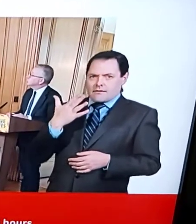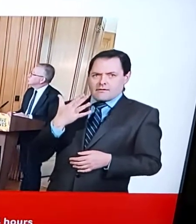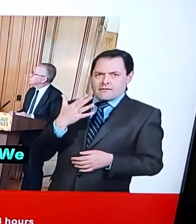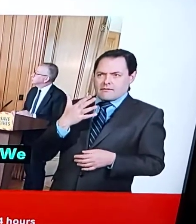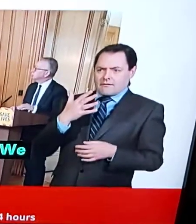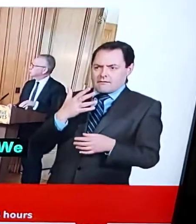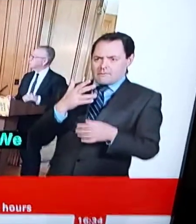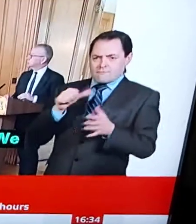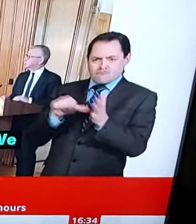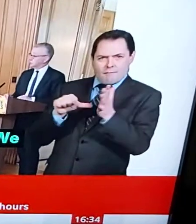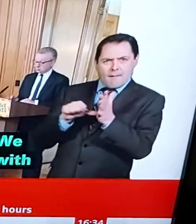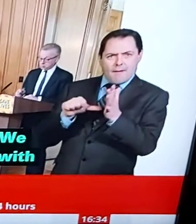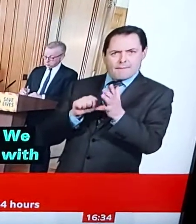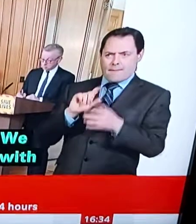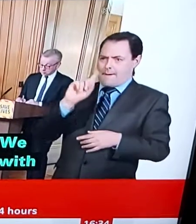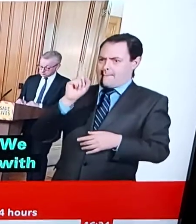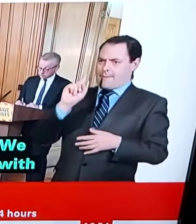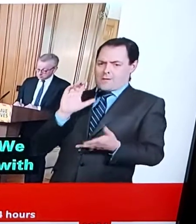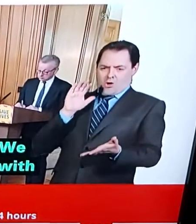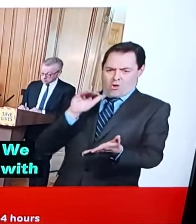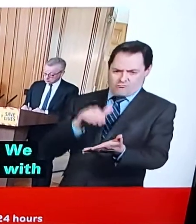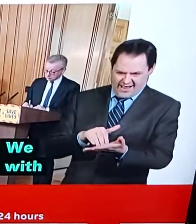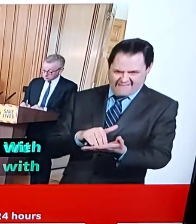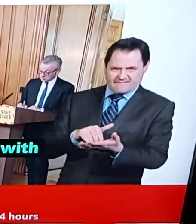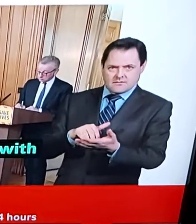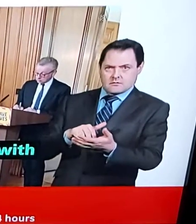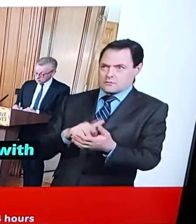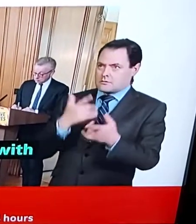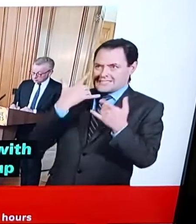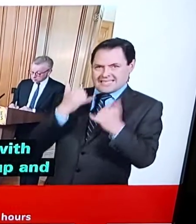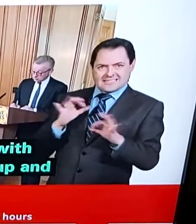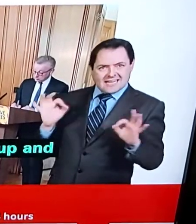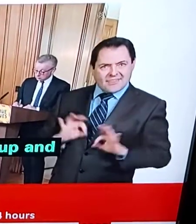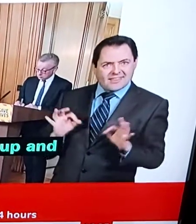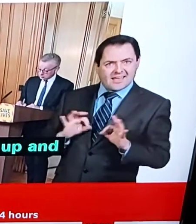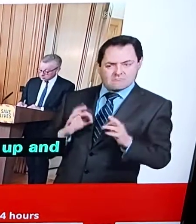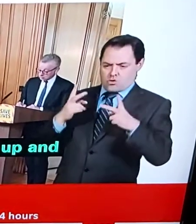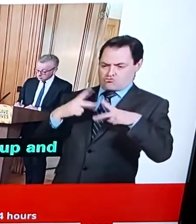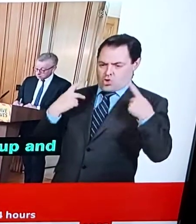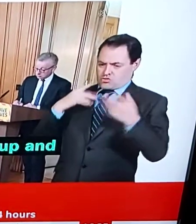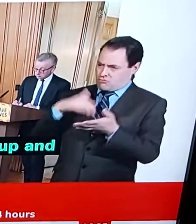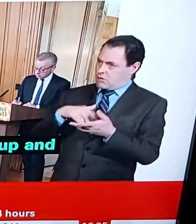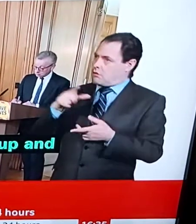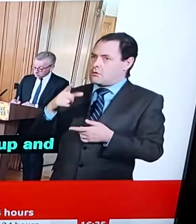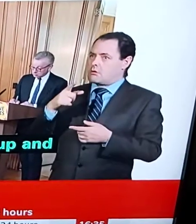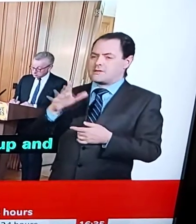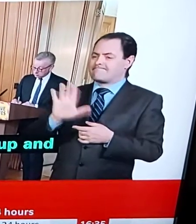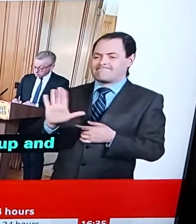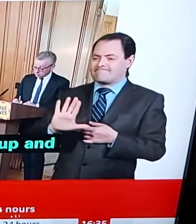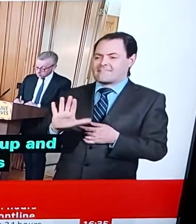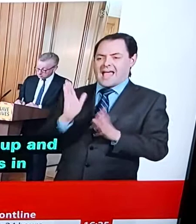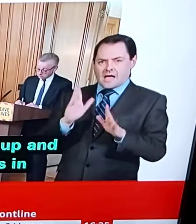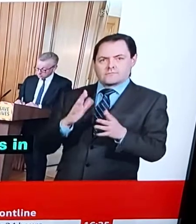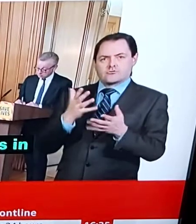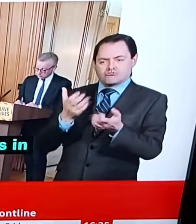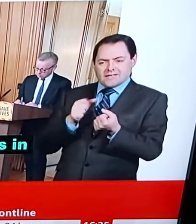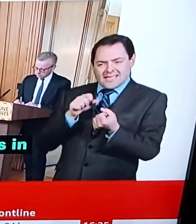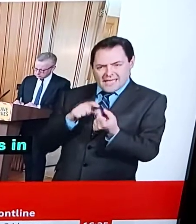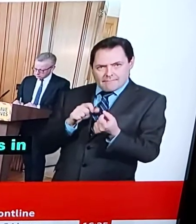people turning up and leaving untested, NHS nurses or in tears because they're told they need an email or they